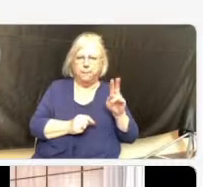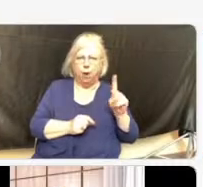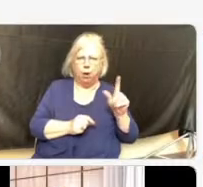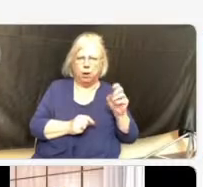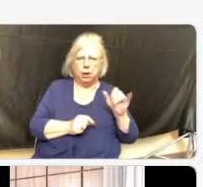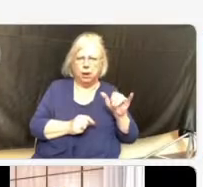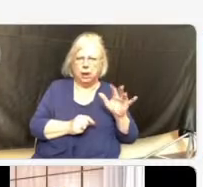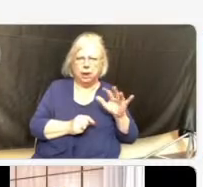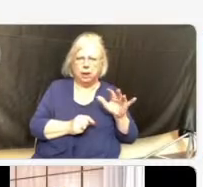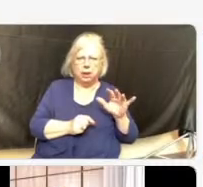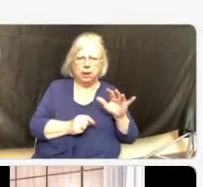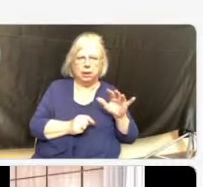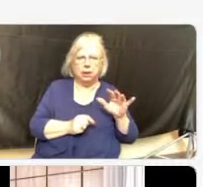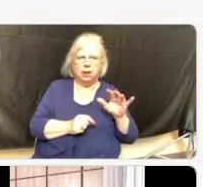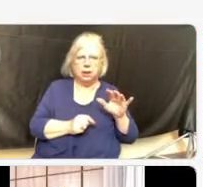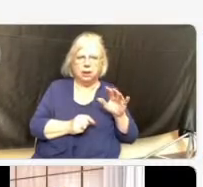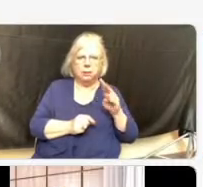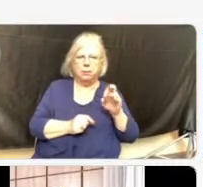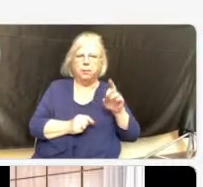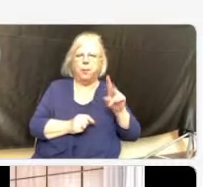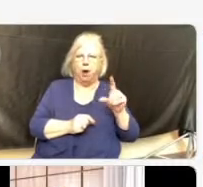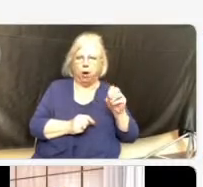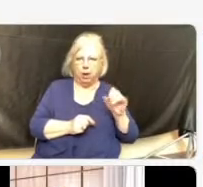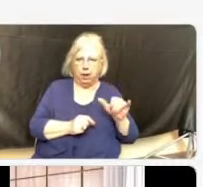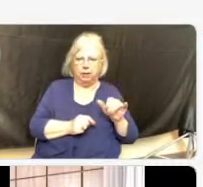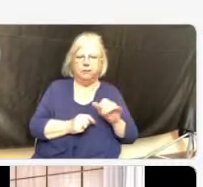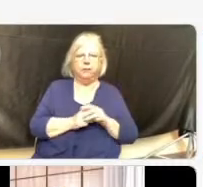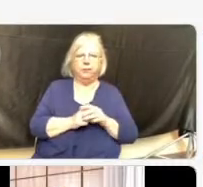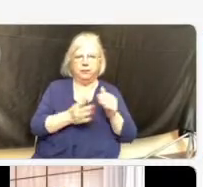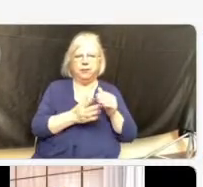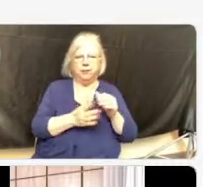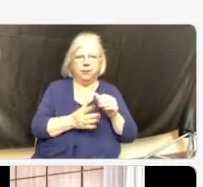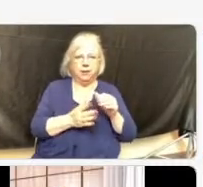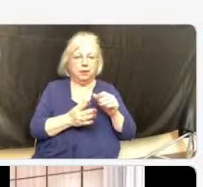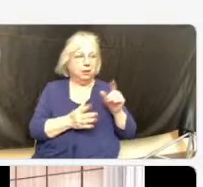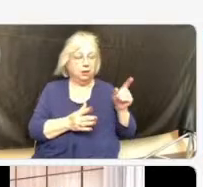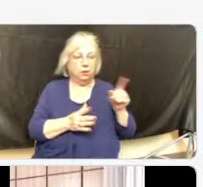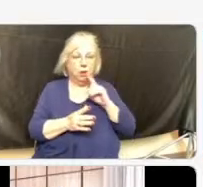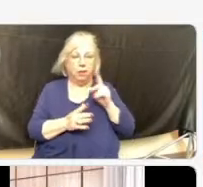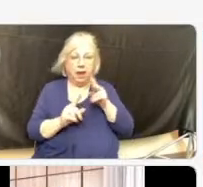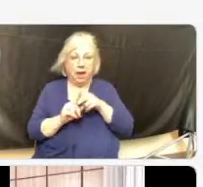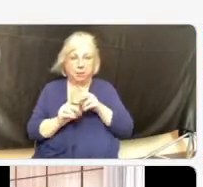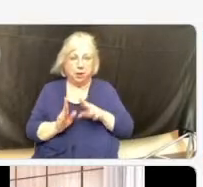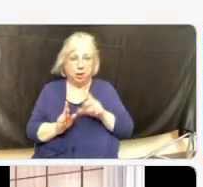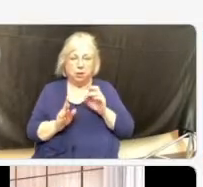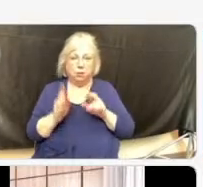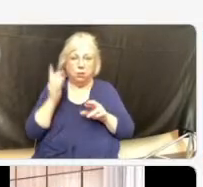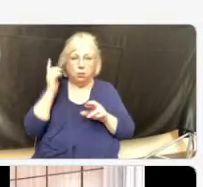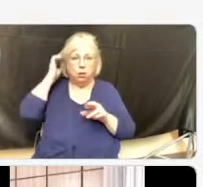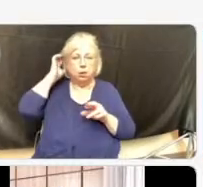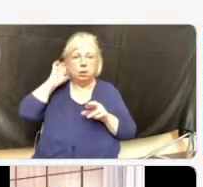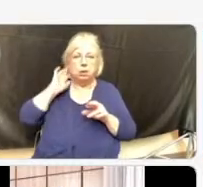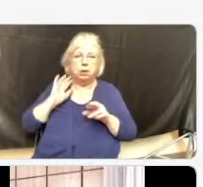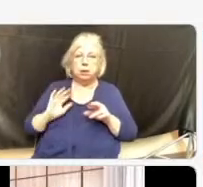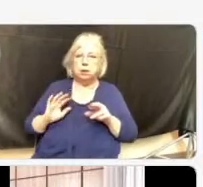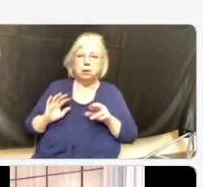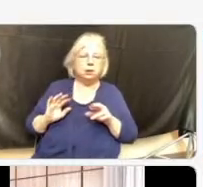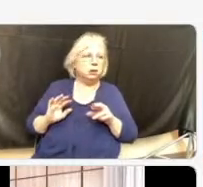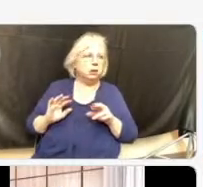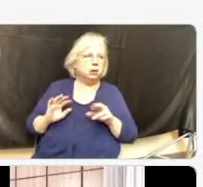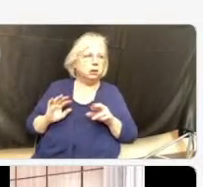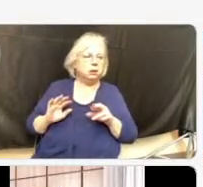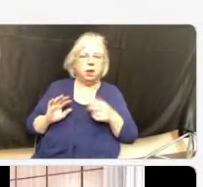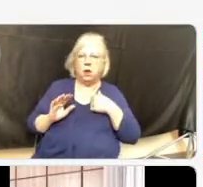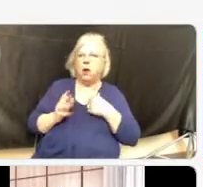Barley, Byerly, Byerly. And you are the applicant, or you are? No, I'm speaking for